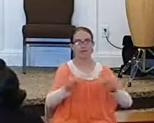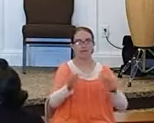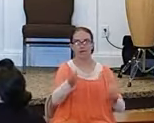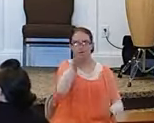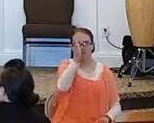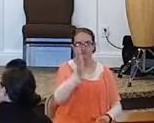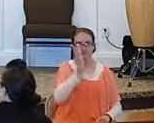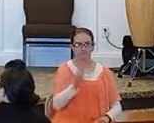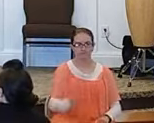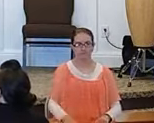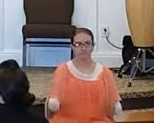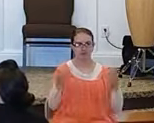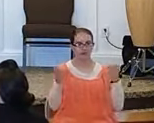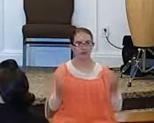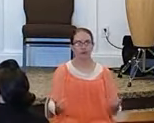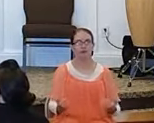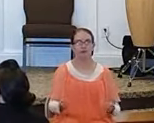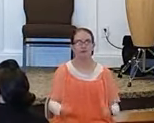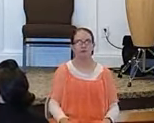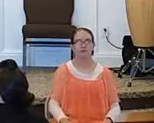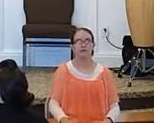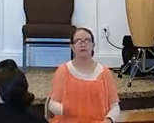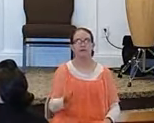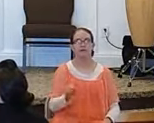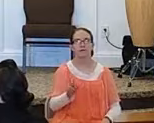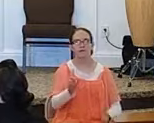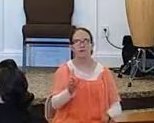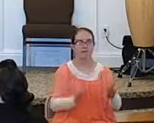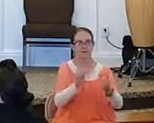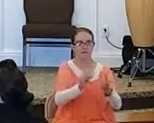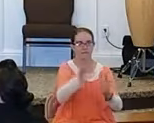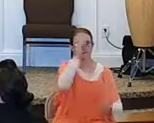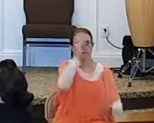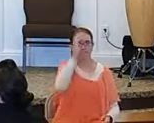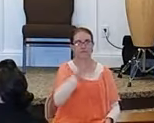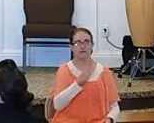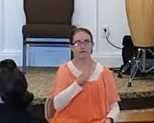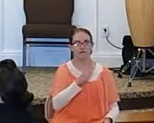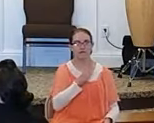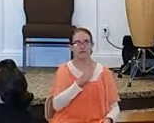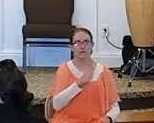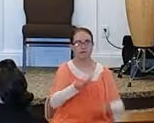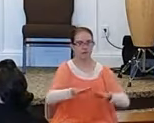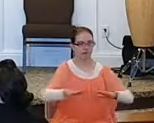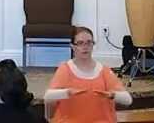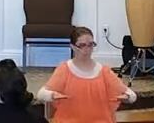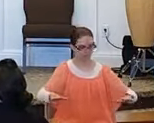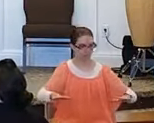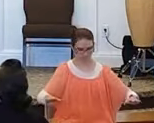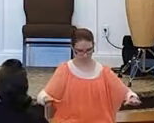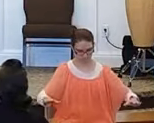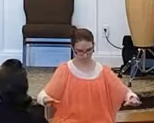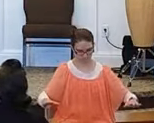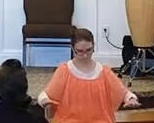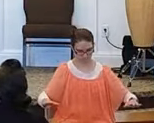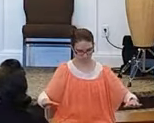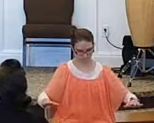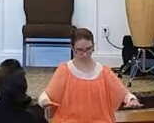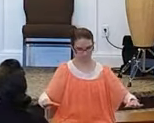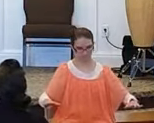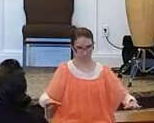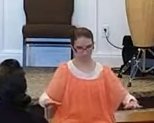Now, amen. So he walks up to the little guy. He's laying on his mat. And he